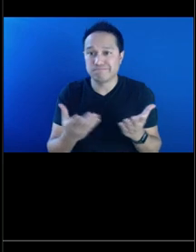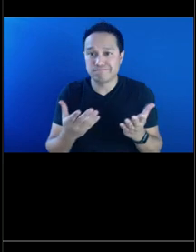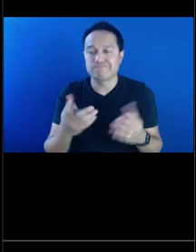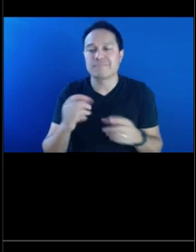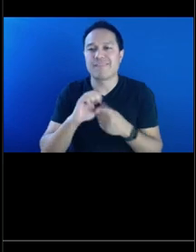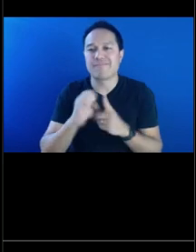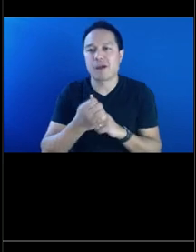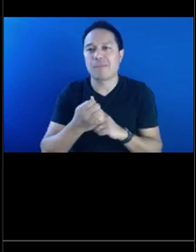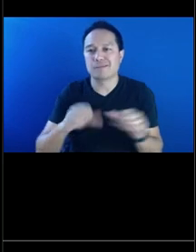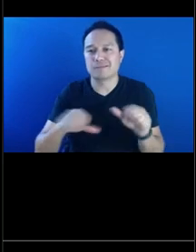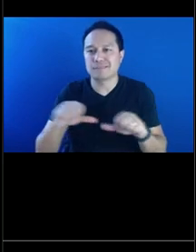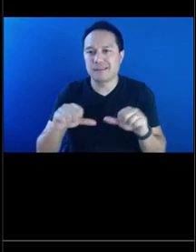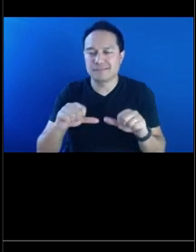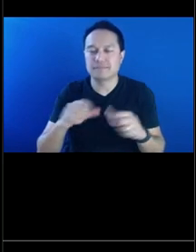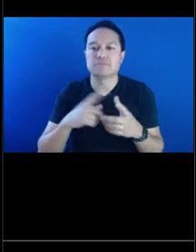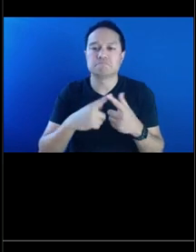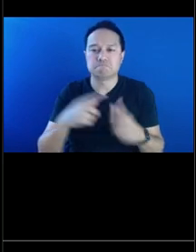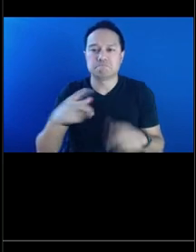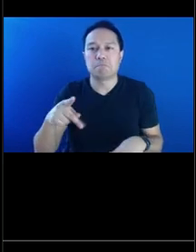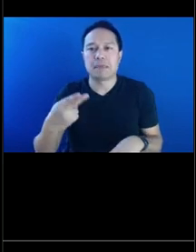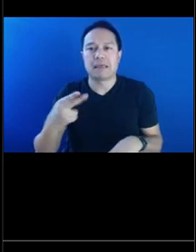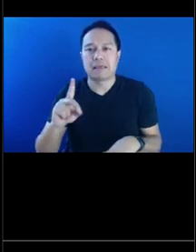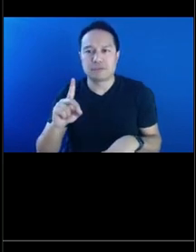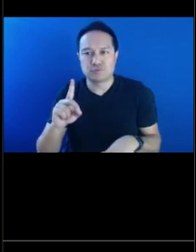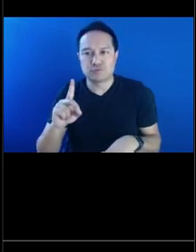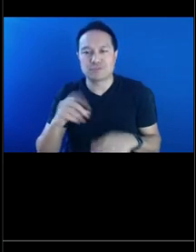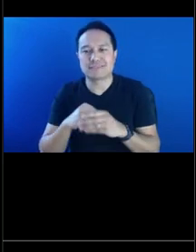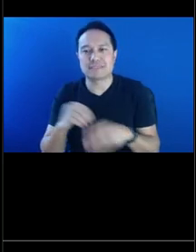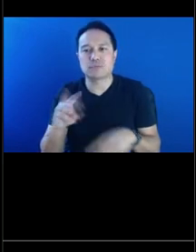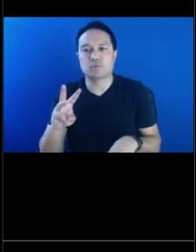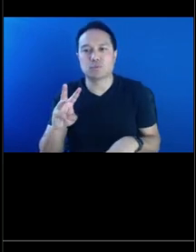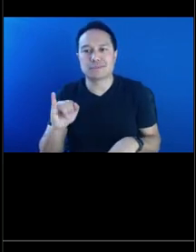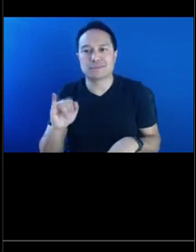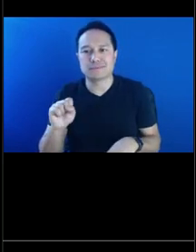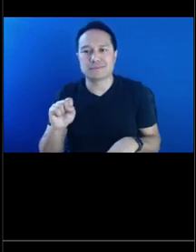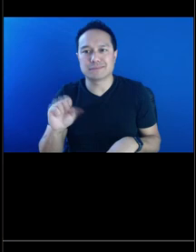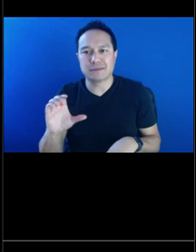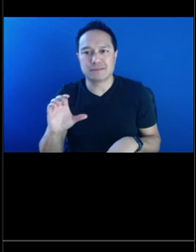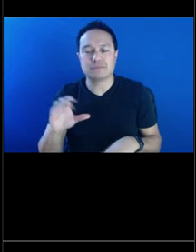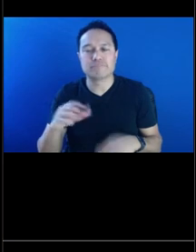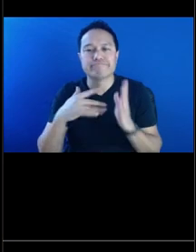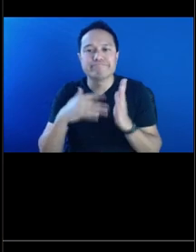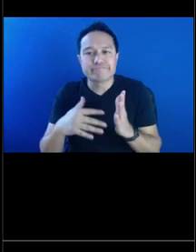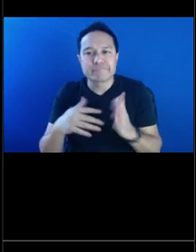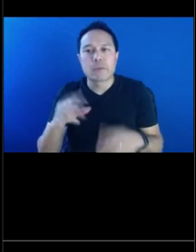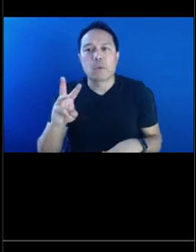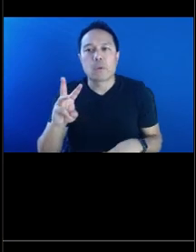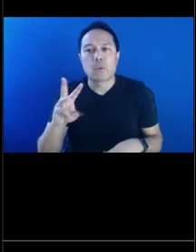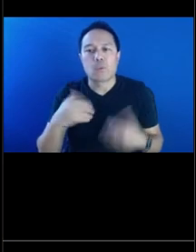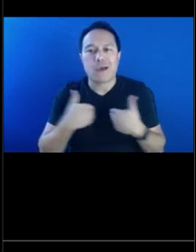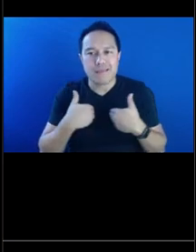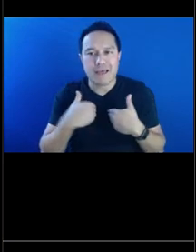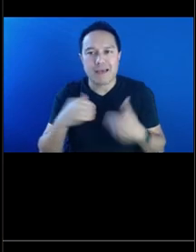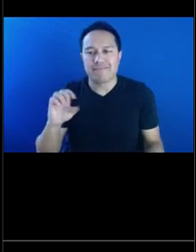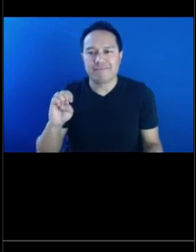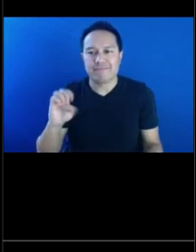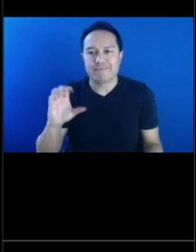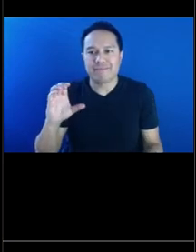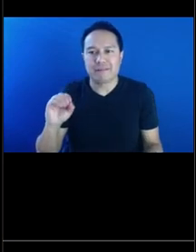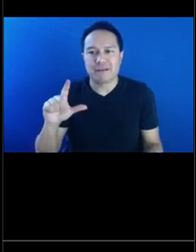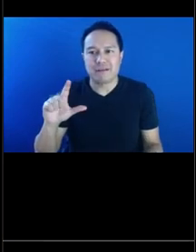environmental sciences. And then I got a PhD in Wisconsin studying wildlife ecology again. And now I work here in